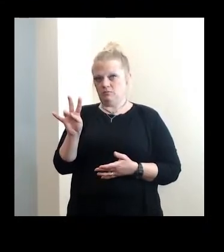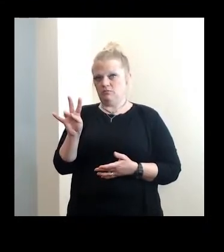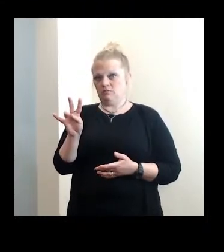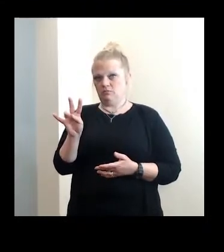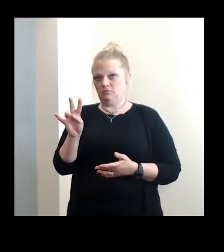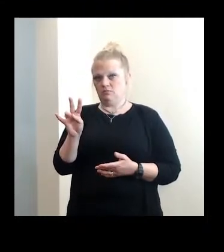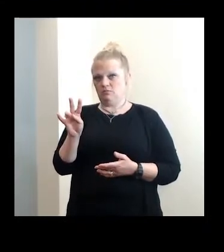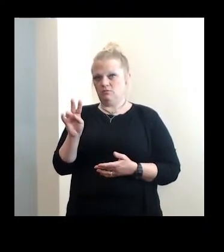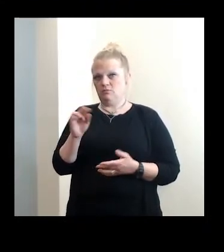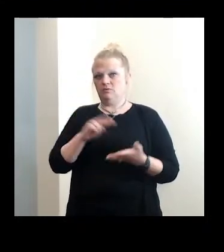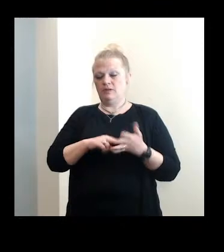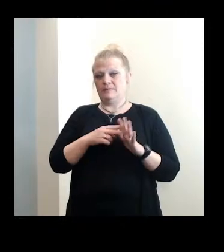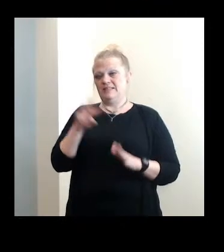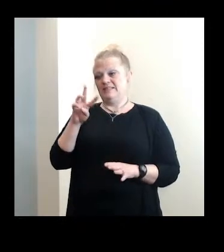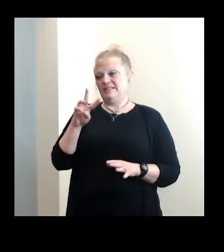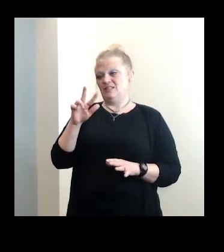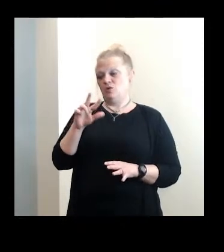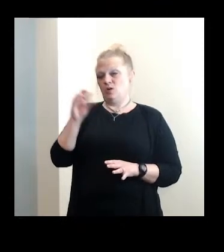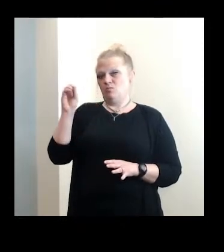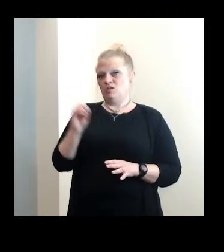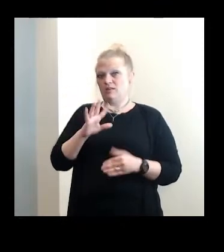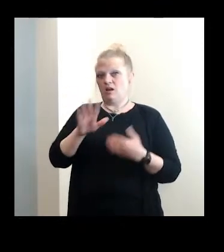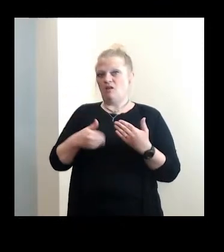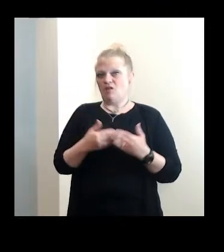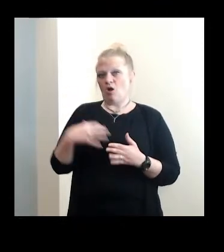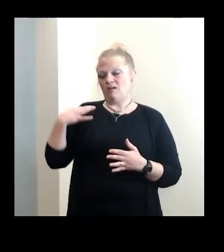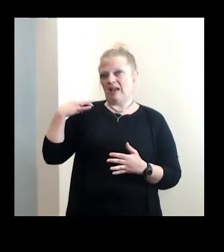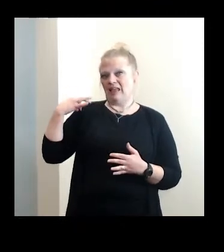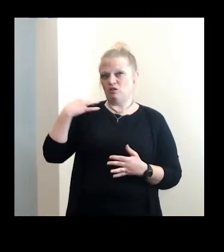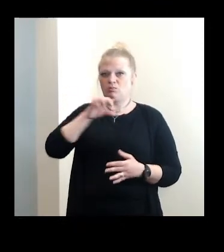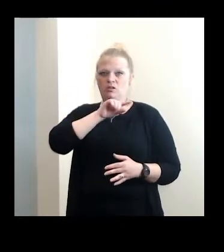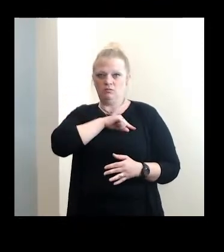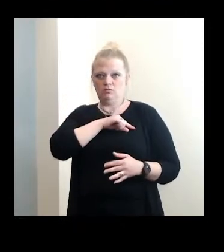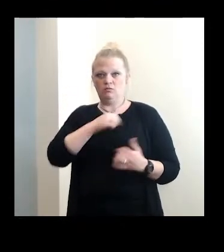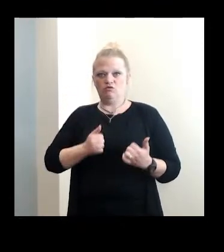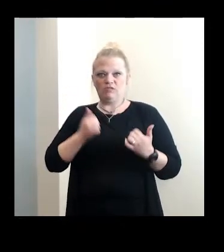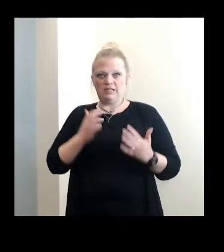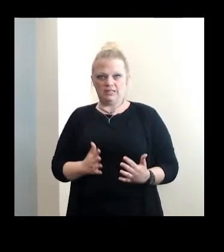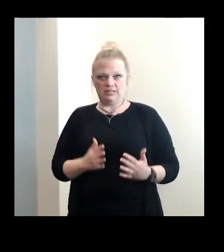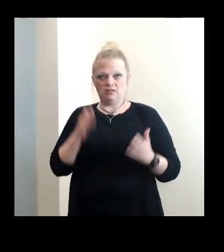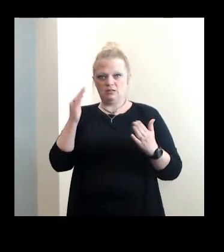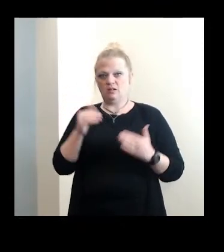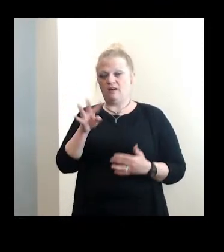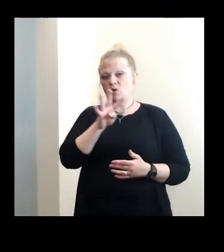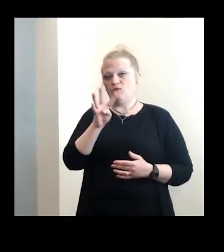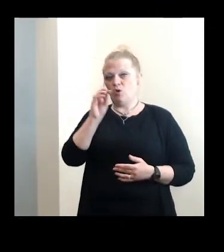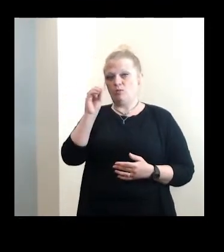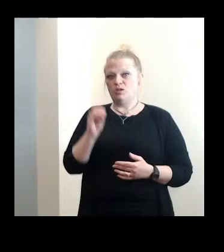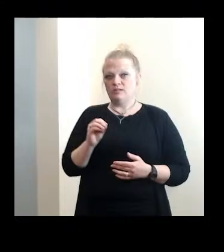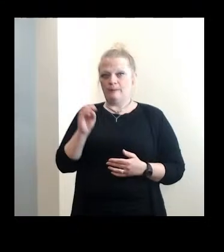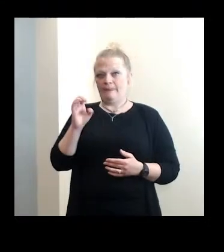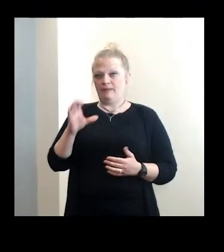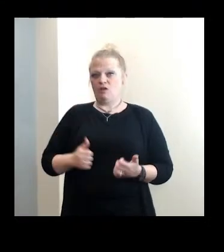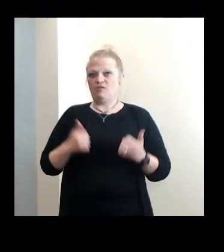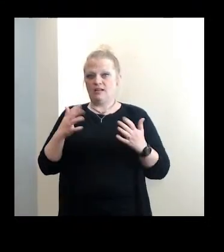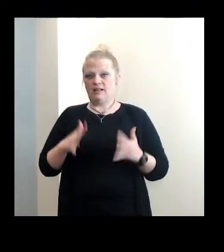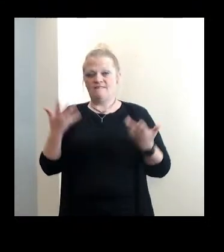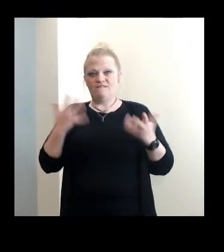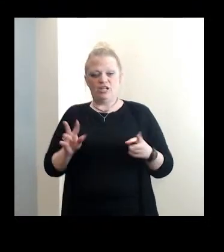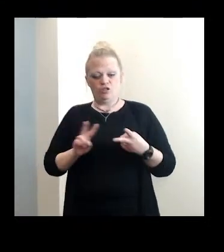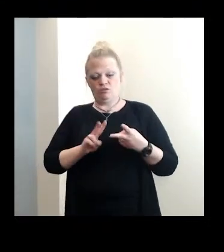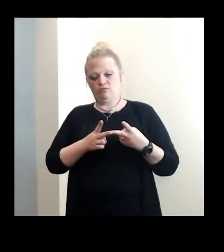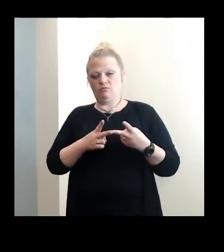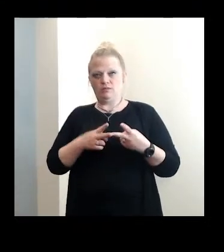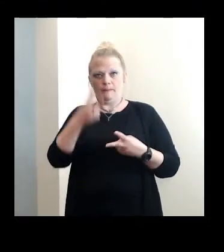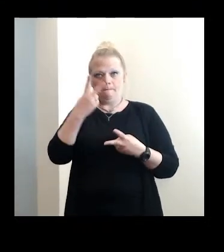476,637, and that's 63% of all eligible residents. And then 44% of Erie County residents have